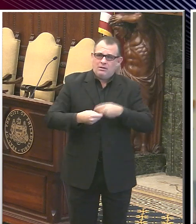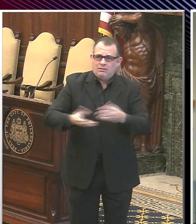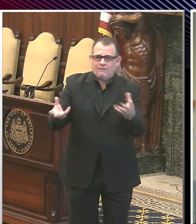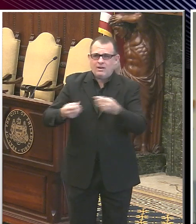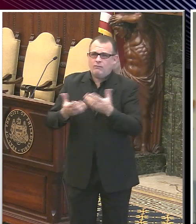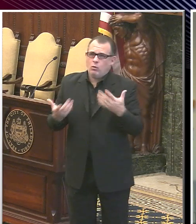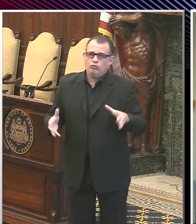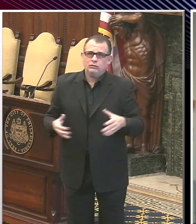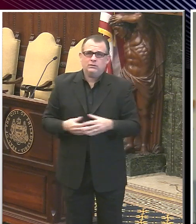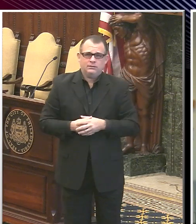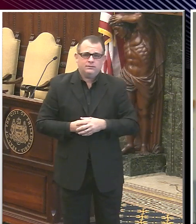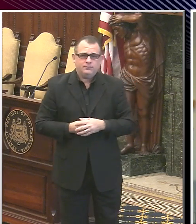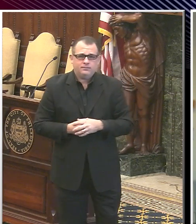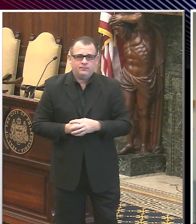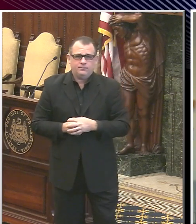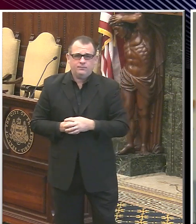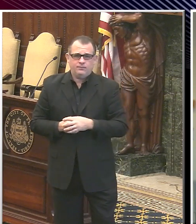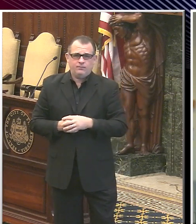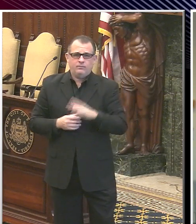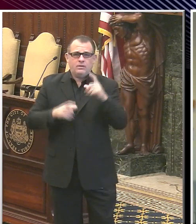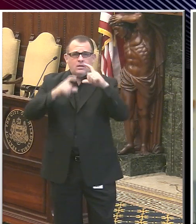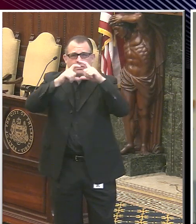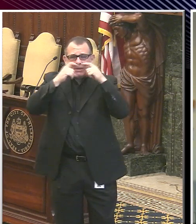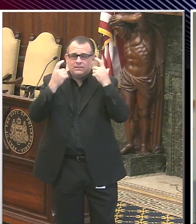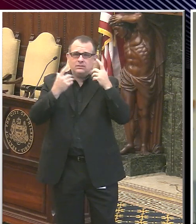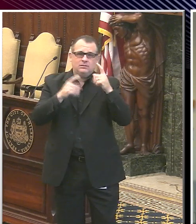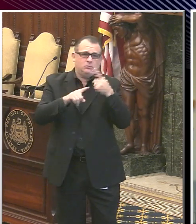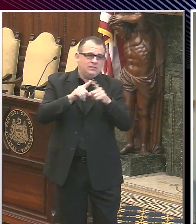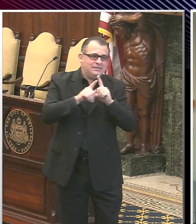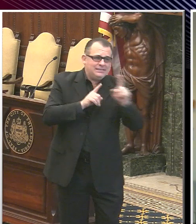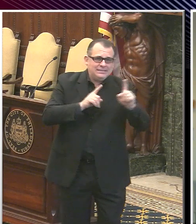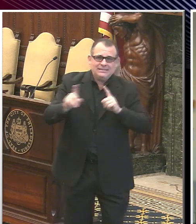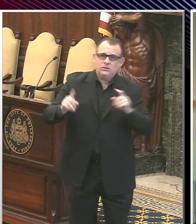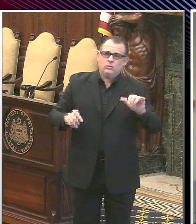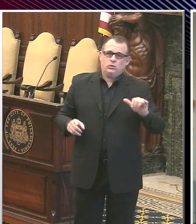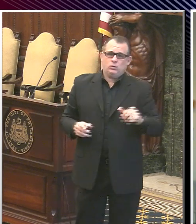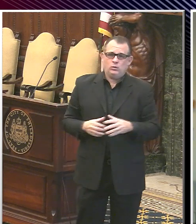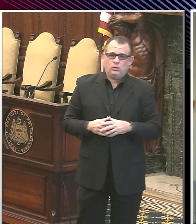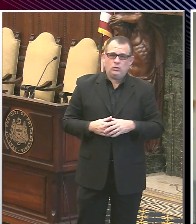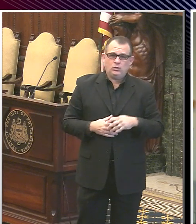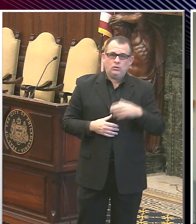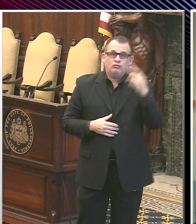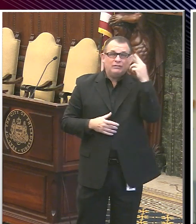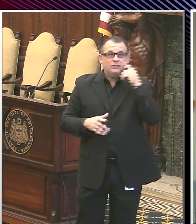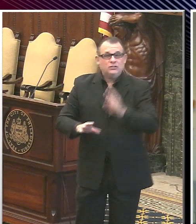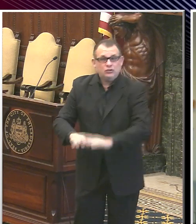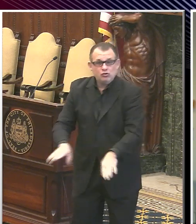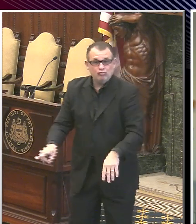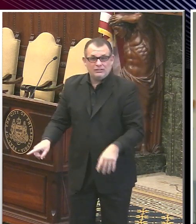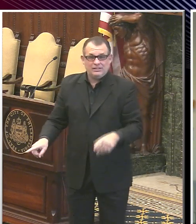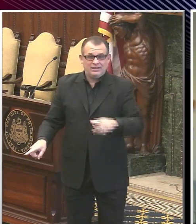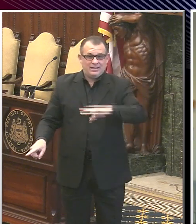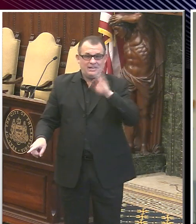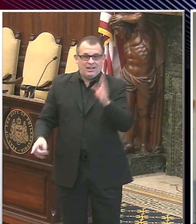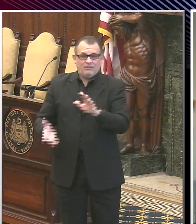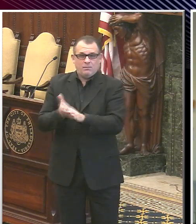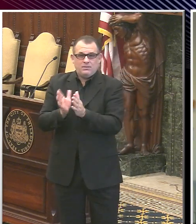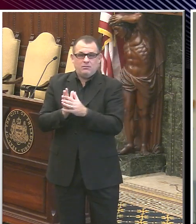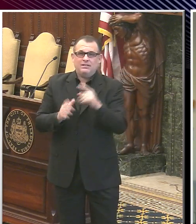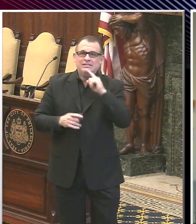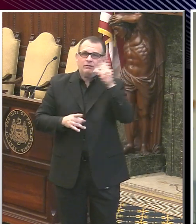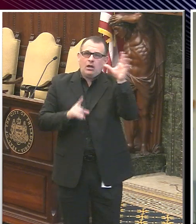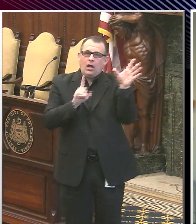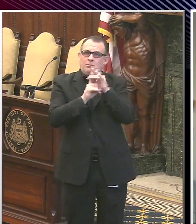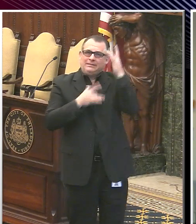with everybody wearing masks and distancing. The reasons are this, that children almost never get seriously ill from COVID, and